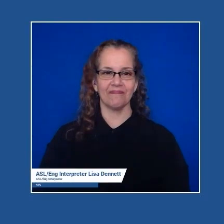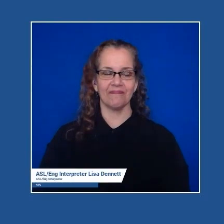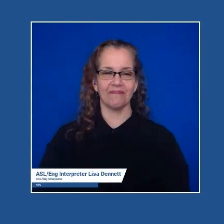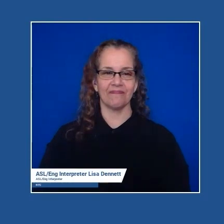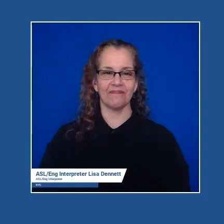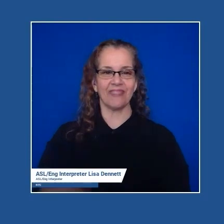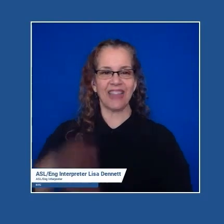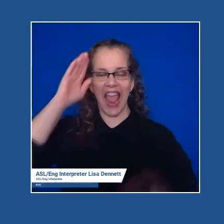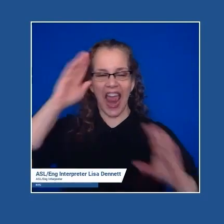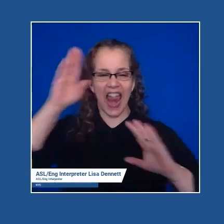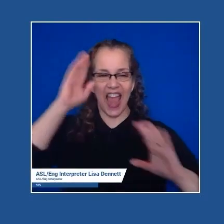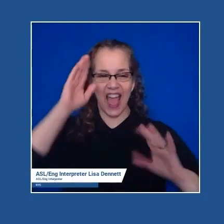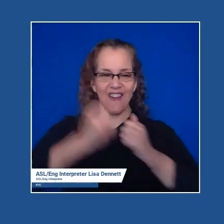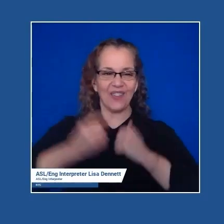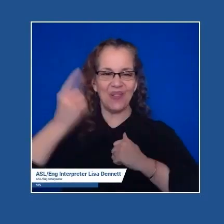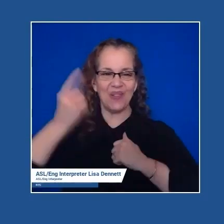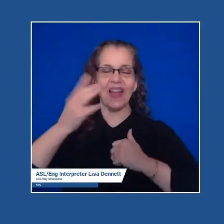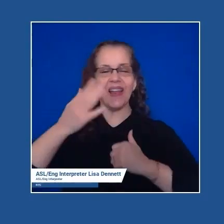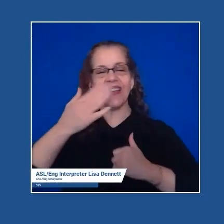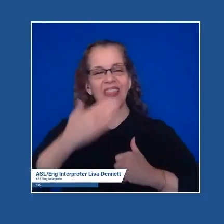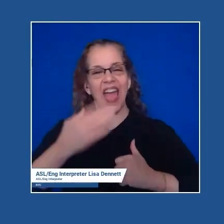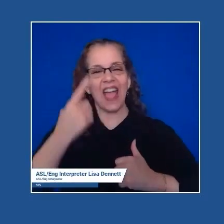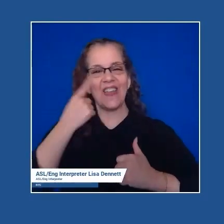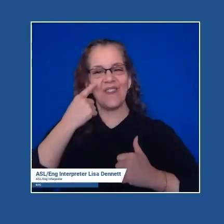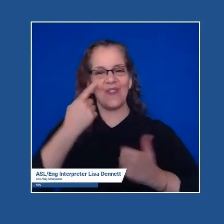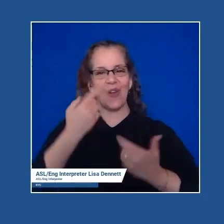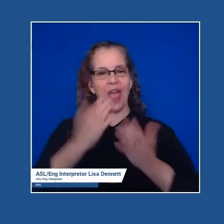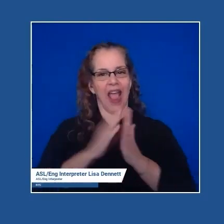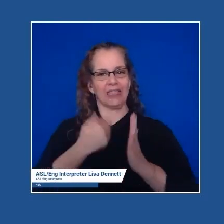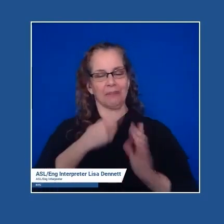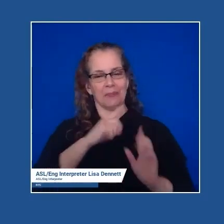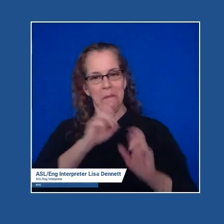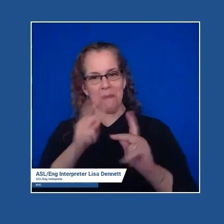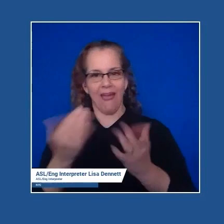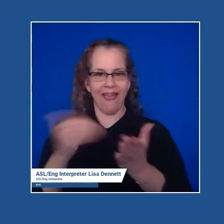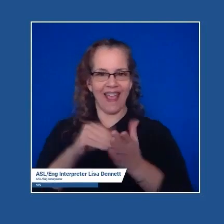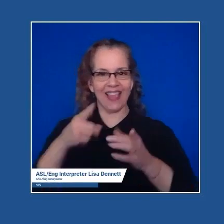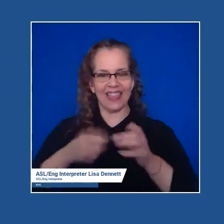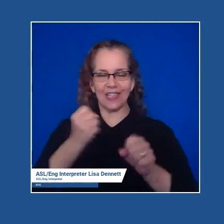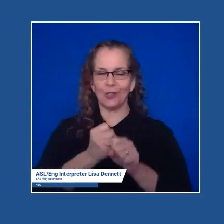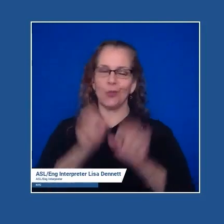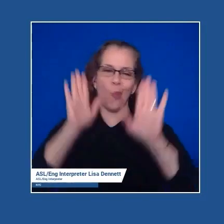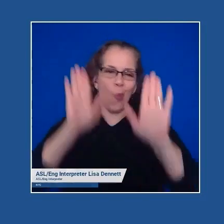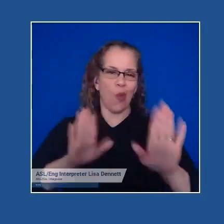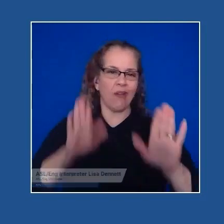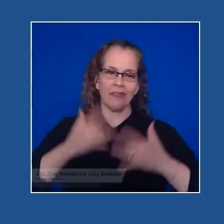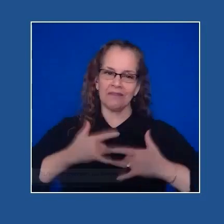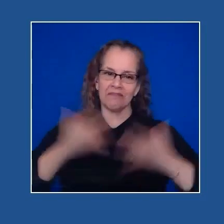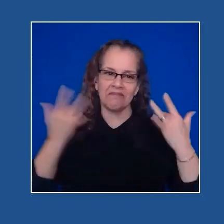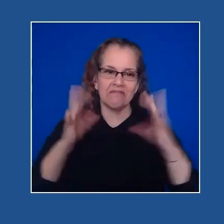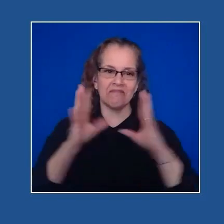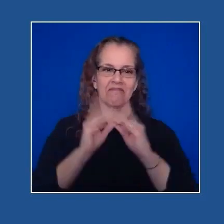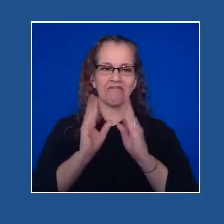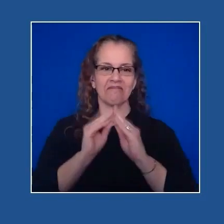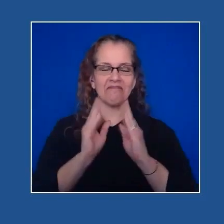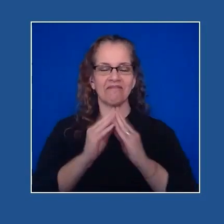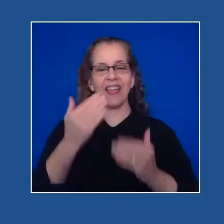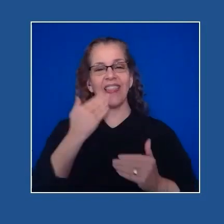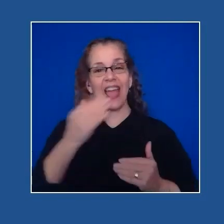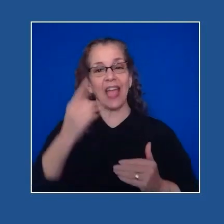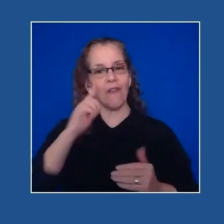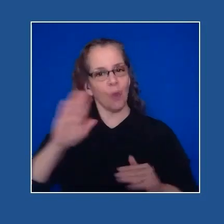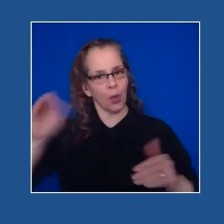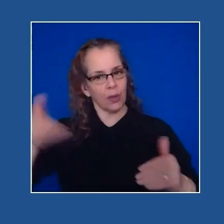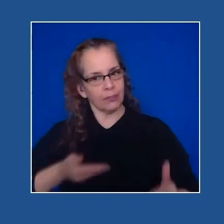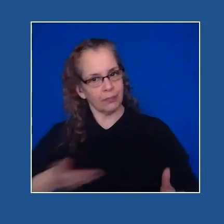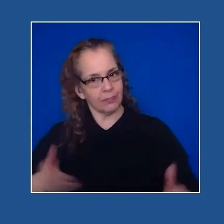Hello, everyone. Thank you for having me again this year. It's a wonderful event. Thank you for the nice introduction as well. So